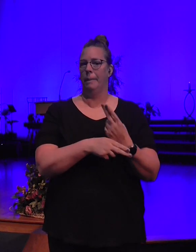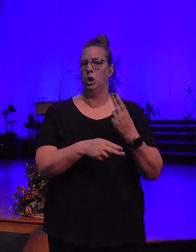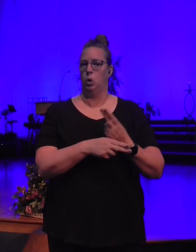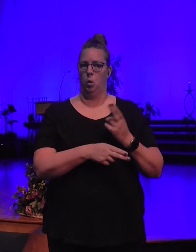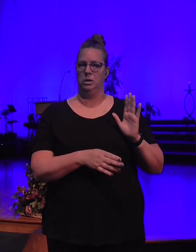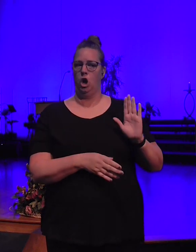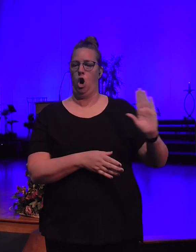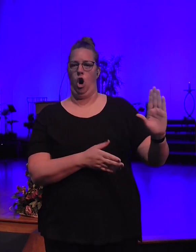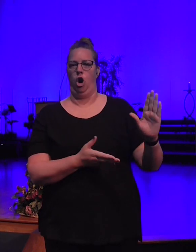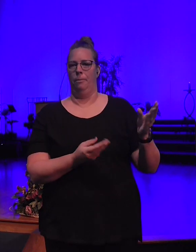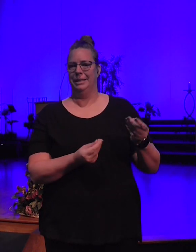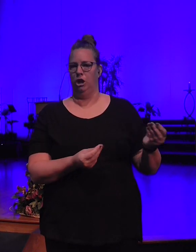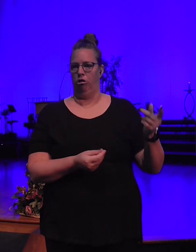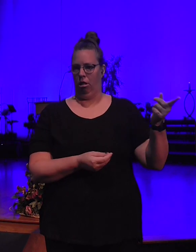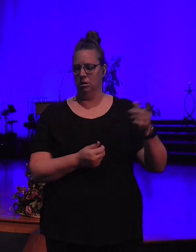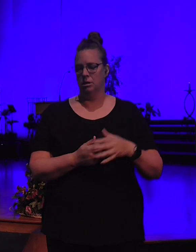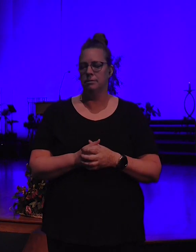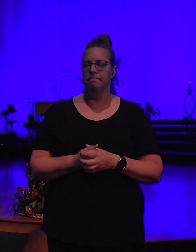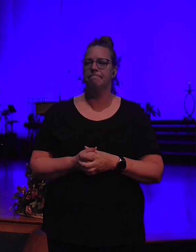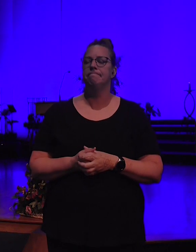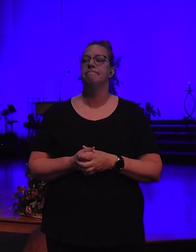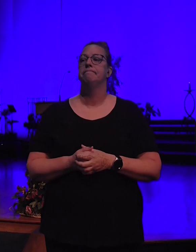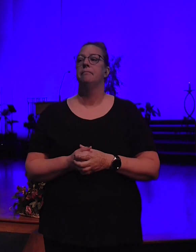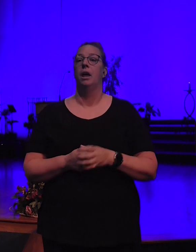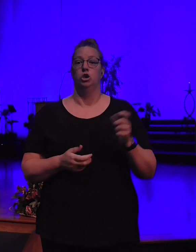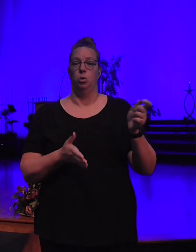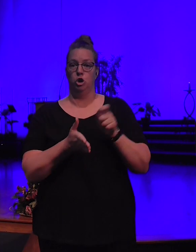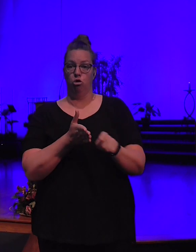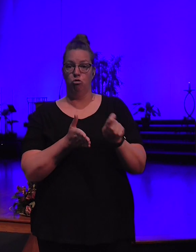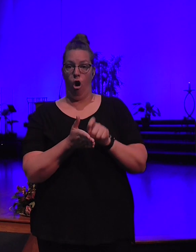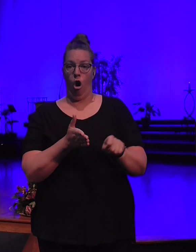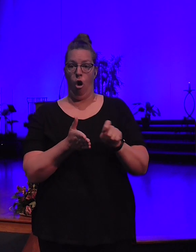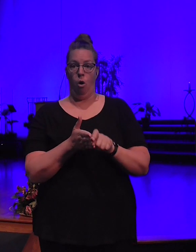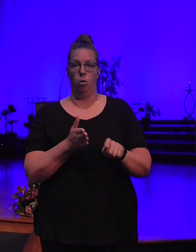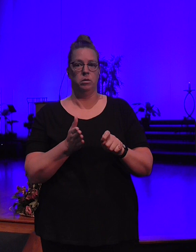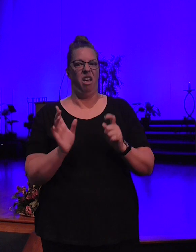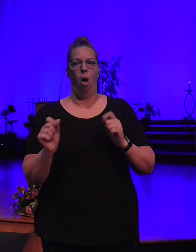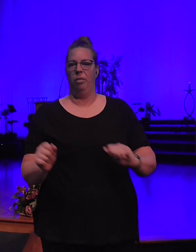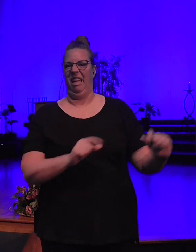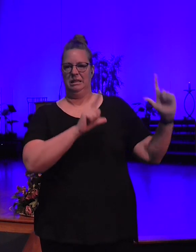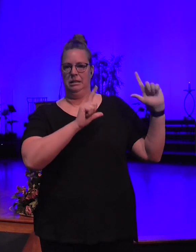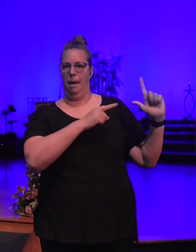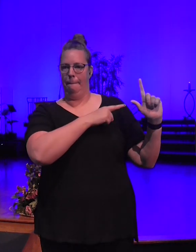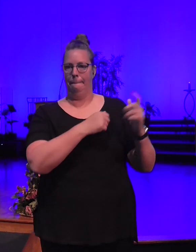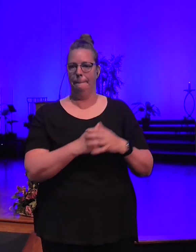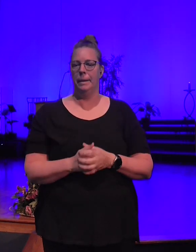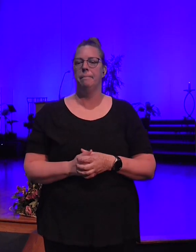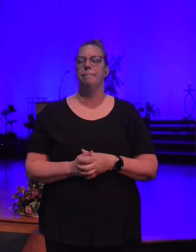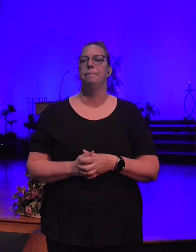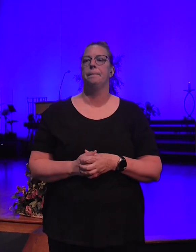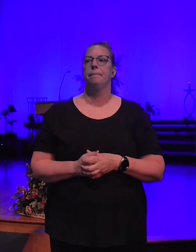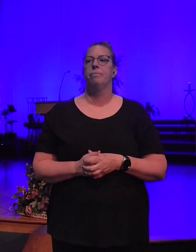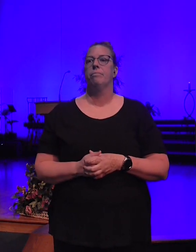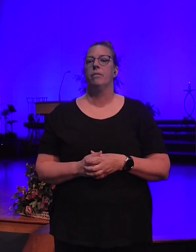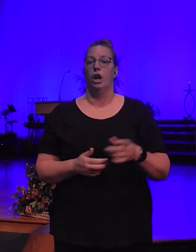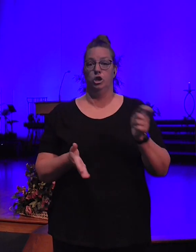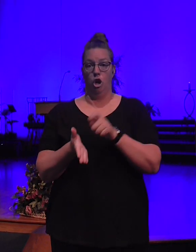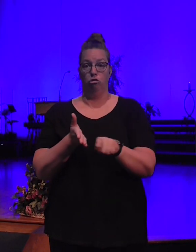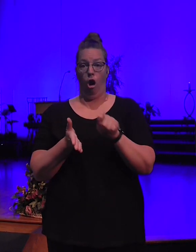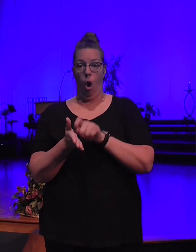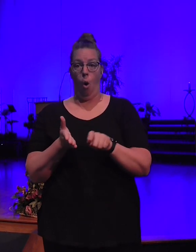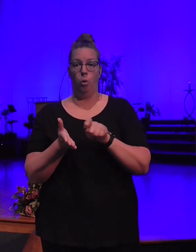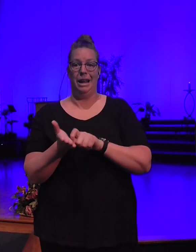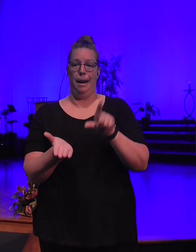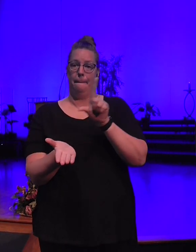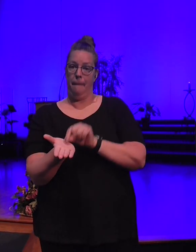of her materials as well as others. But she wrote this book and there is the book. She wrote this book, actually it became